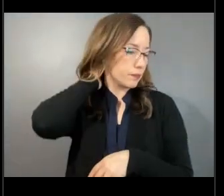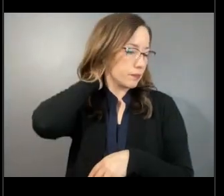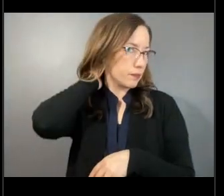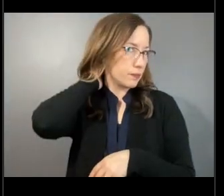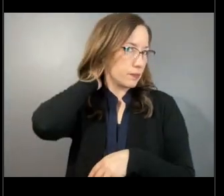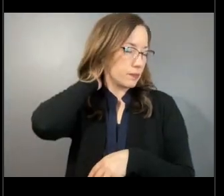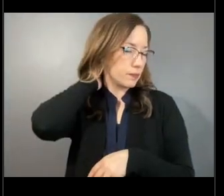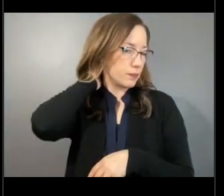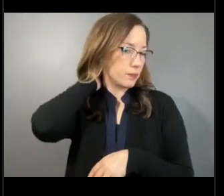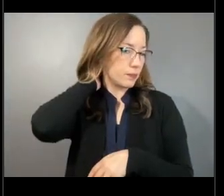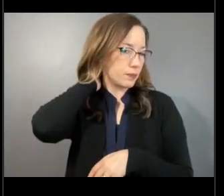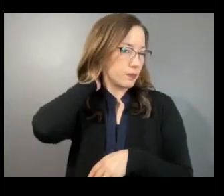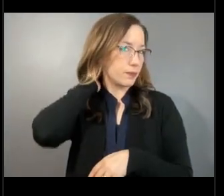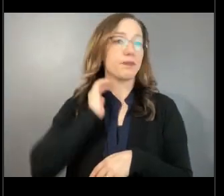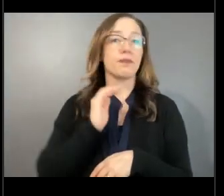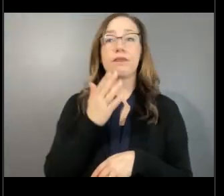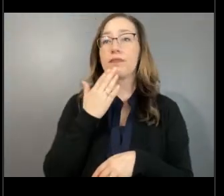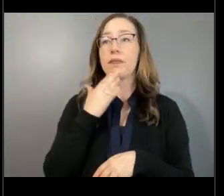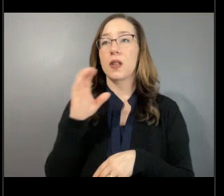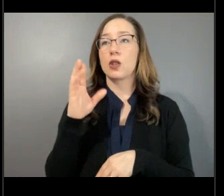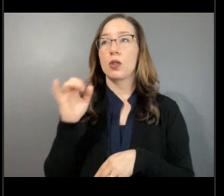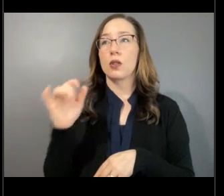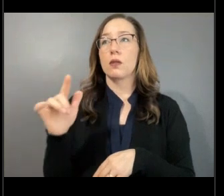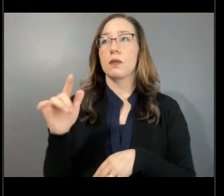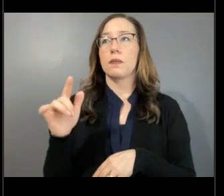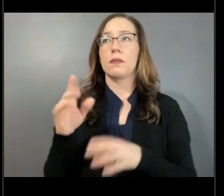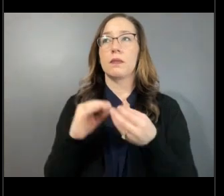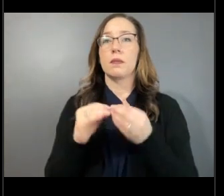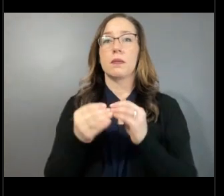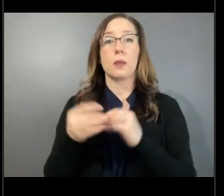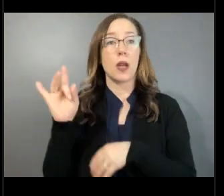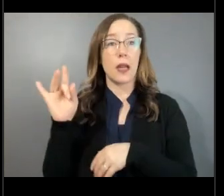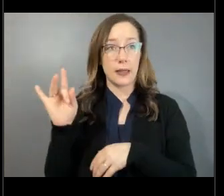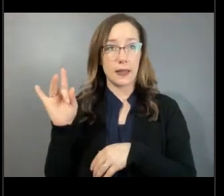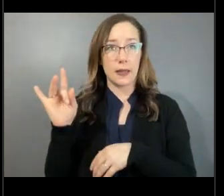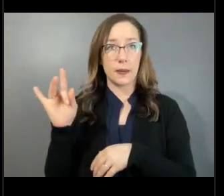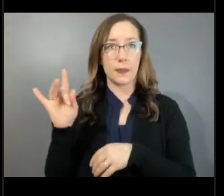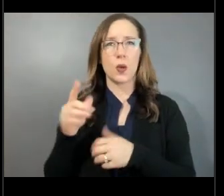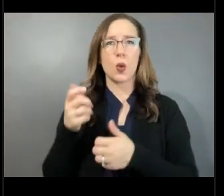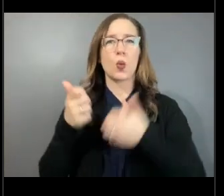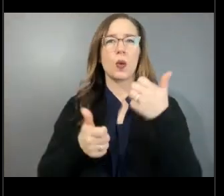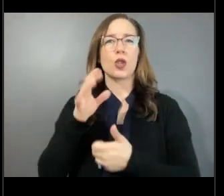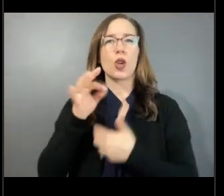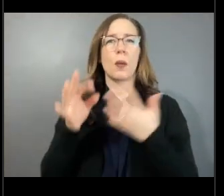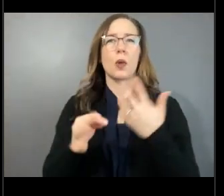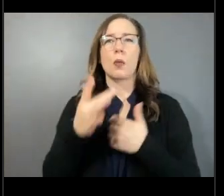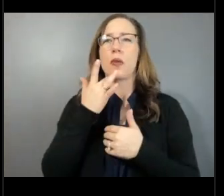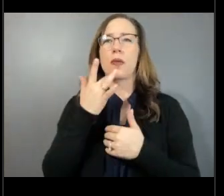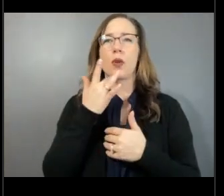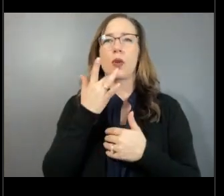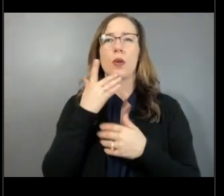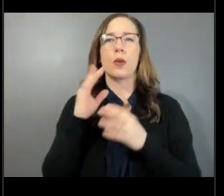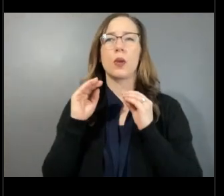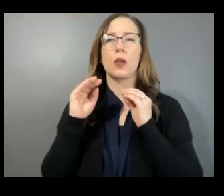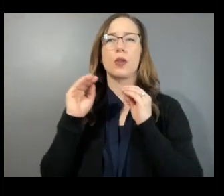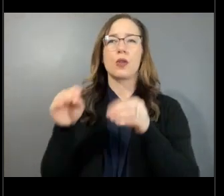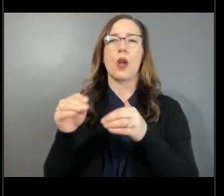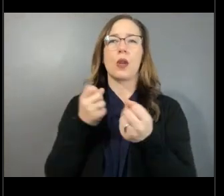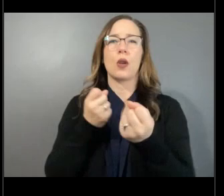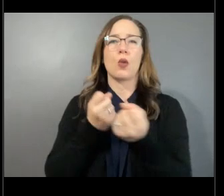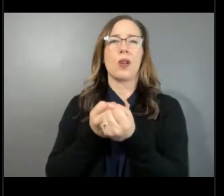Thanks, Crystal. For knowledge check 8, which option is preferred when